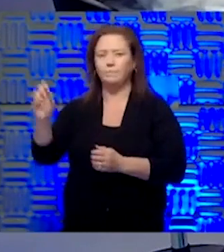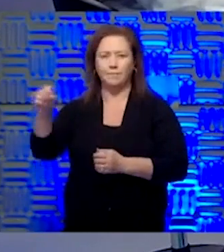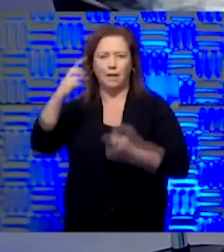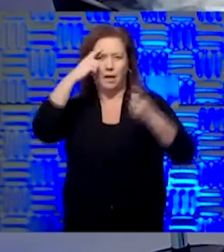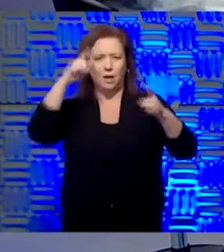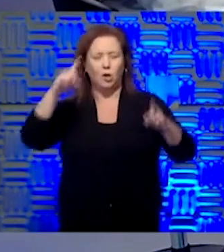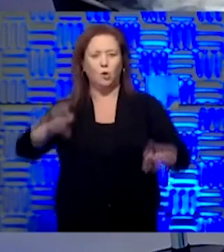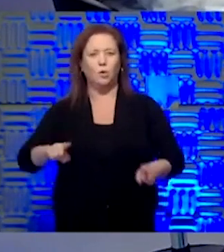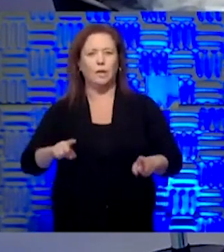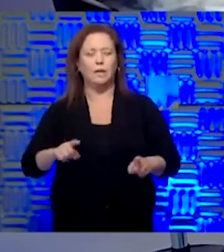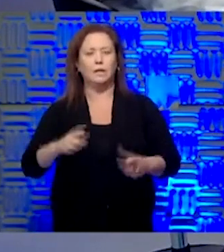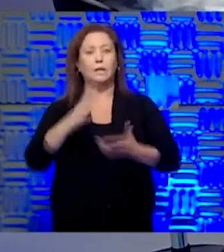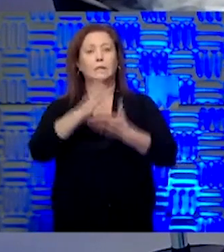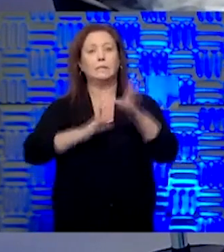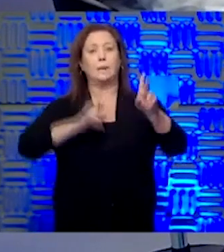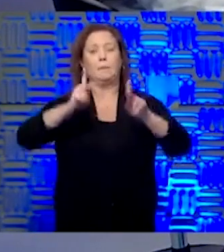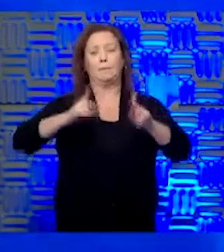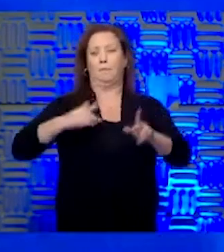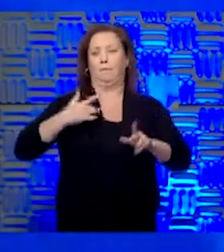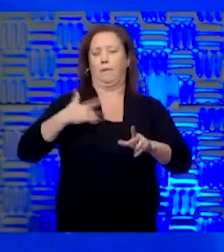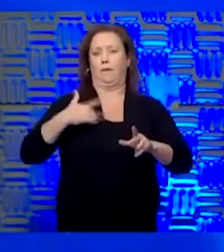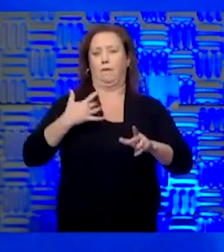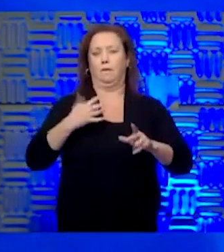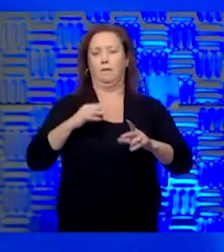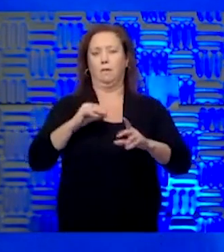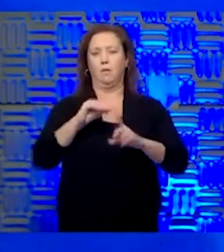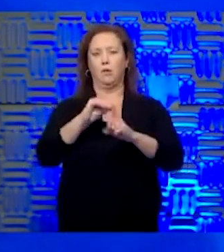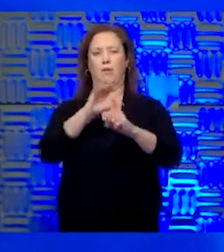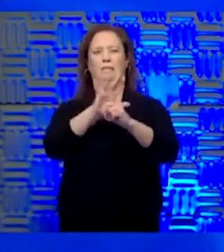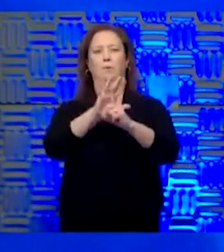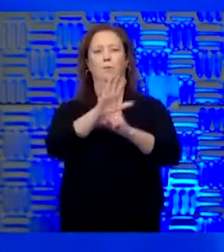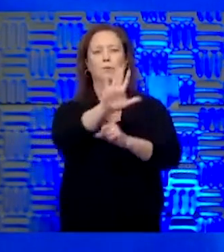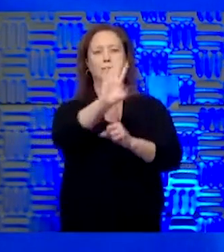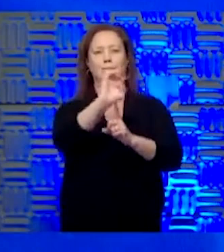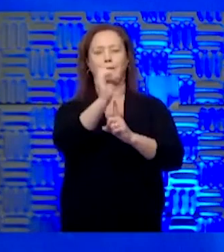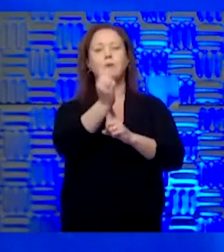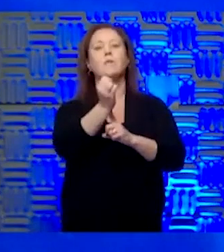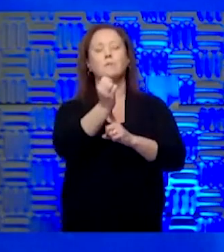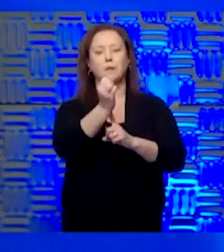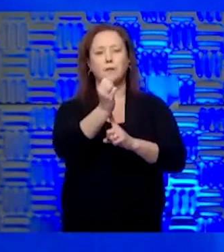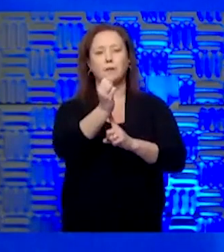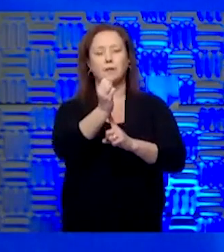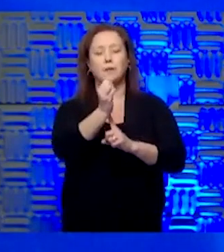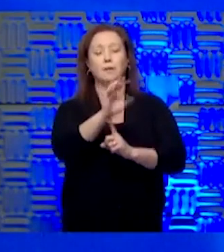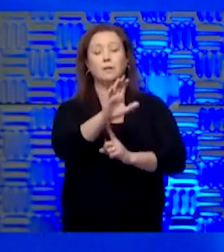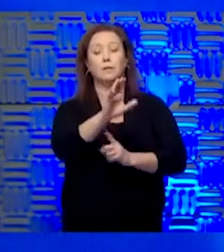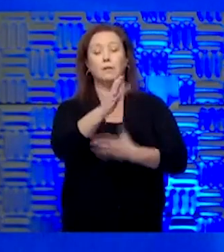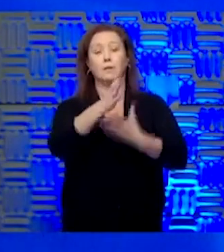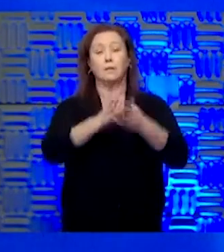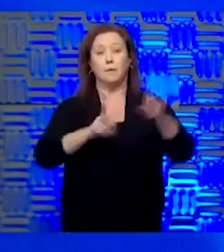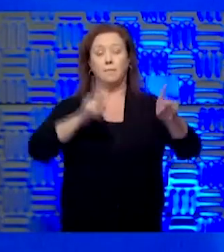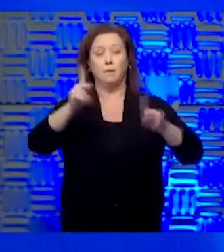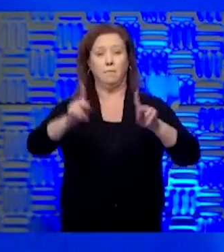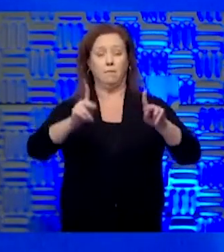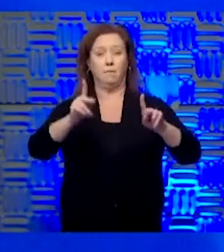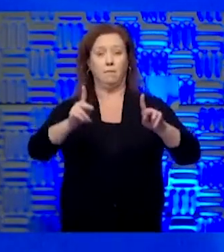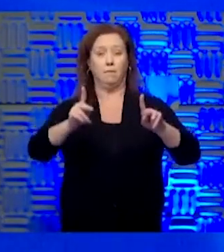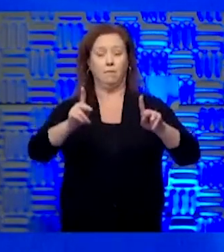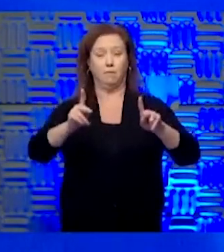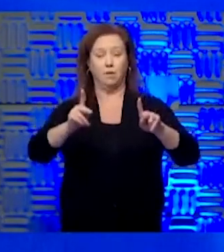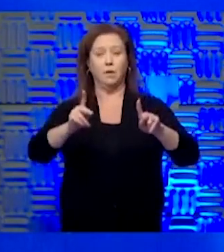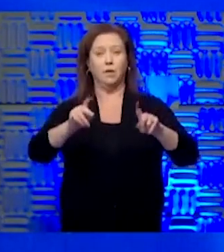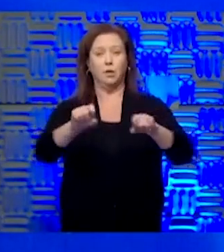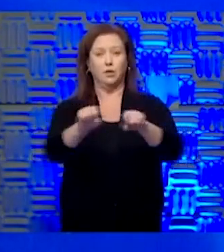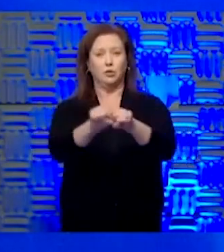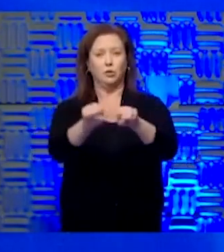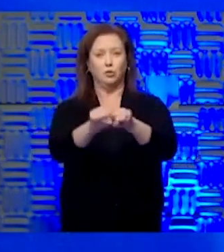well. I think some people feel like they're in an especially exposed environment. And so there are some folks who come in, they have